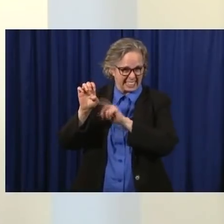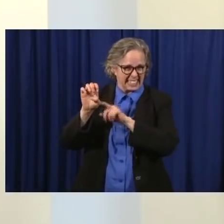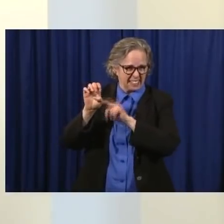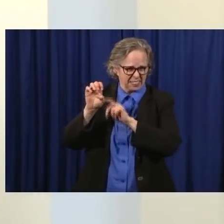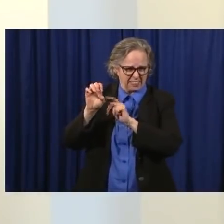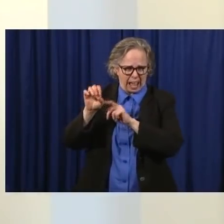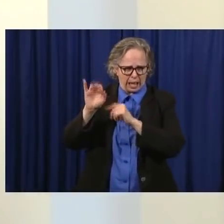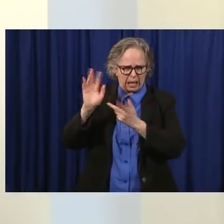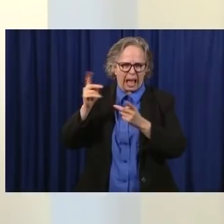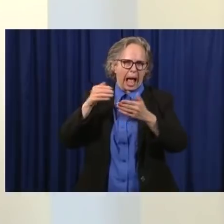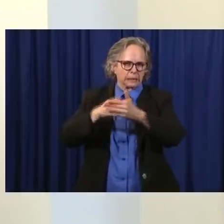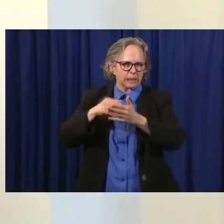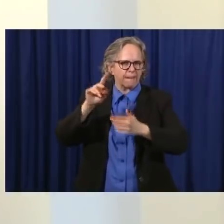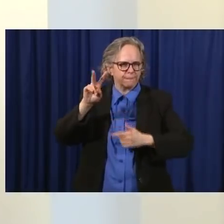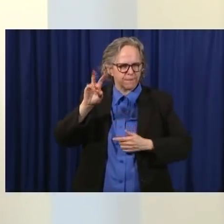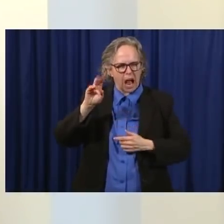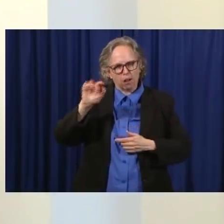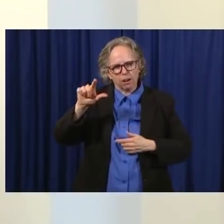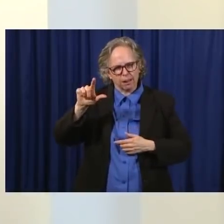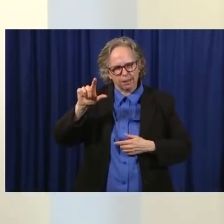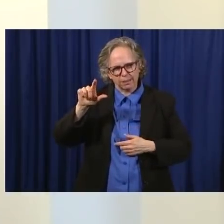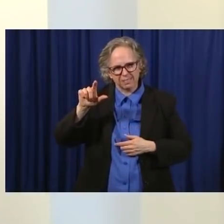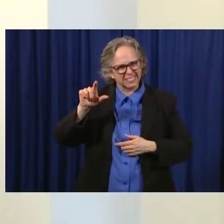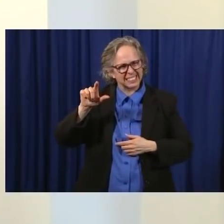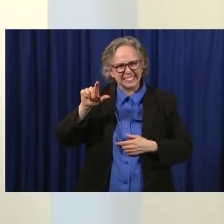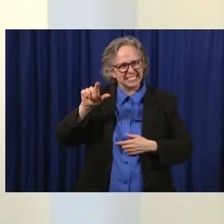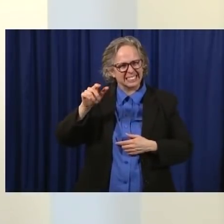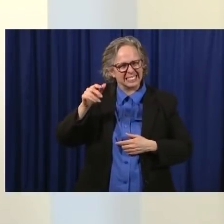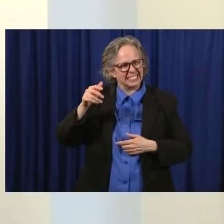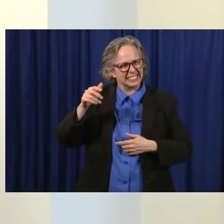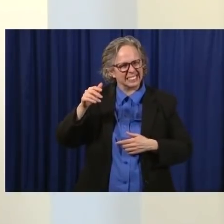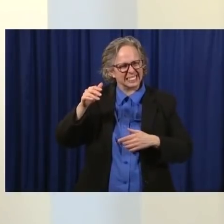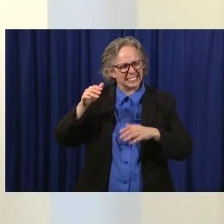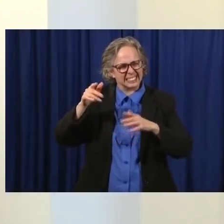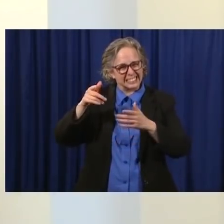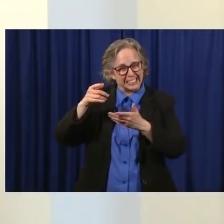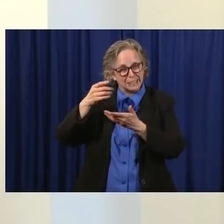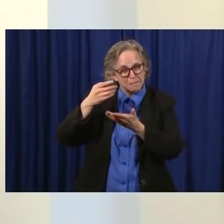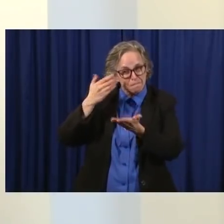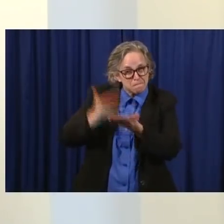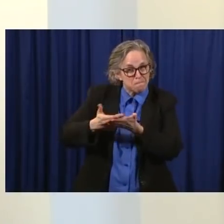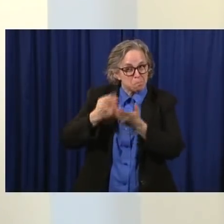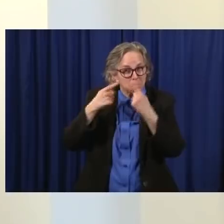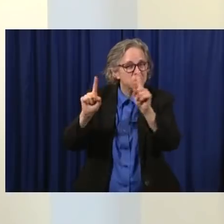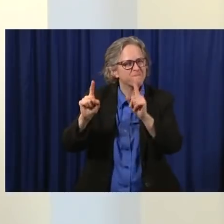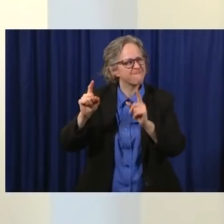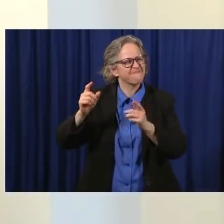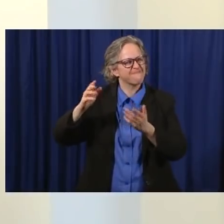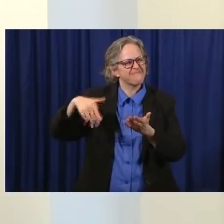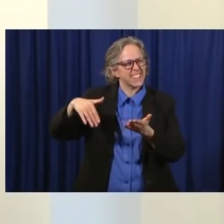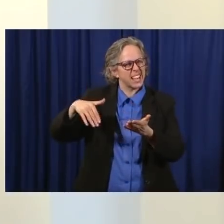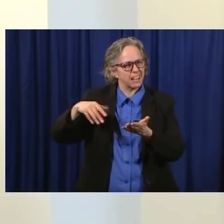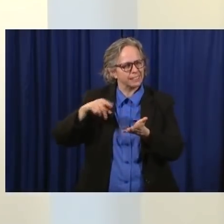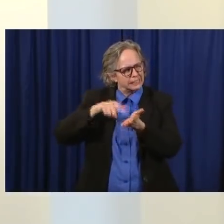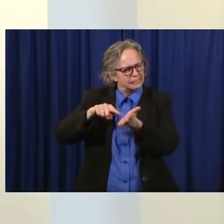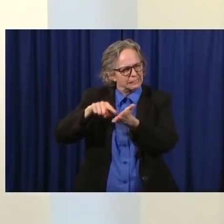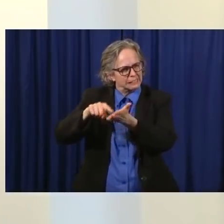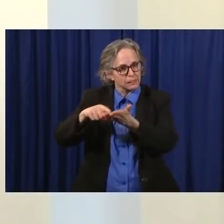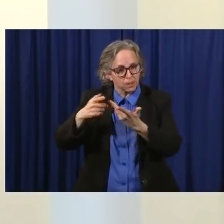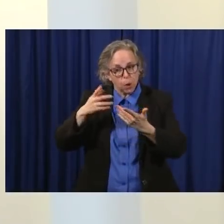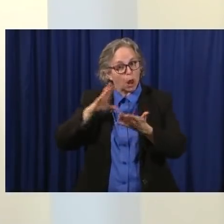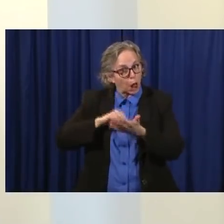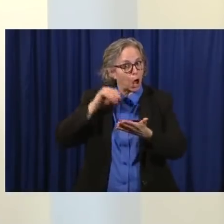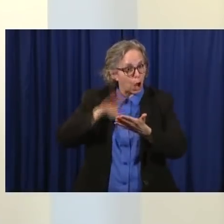evidence still is not coming through on, although, again, I say all these things with, we could learn something new from the studies any day